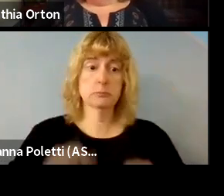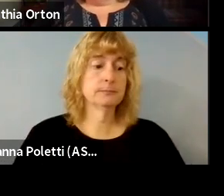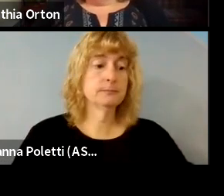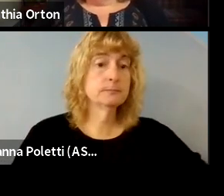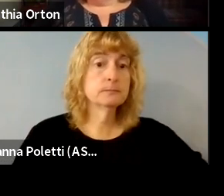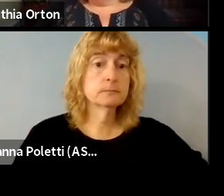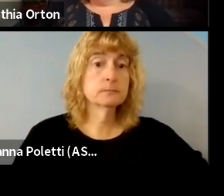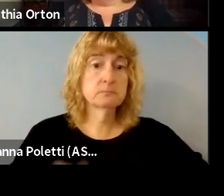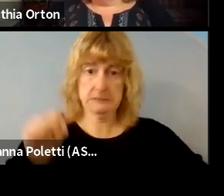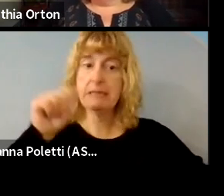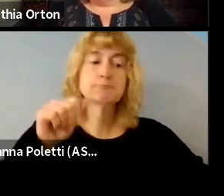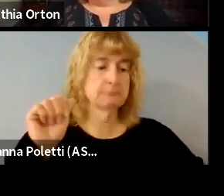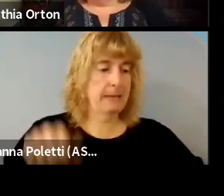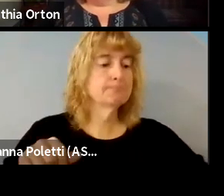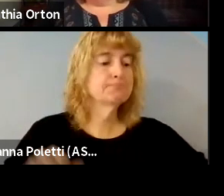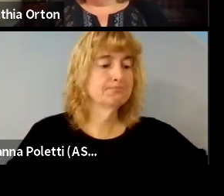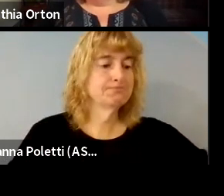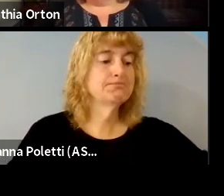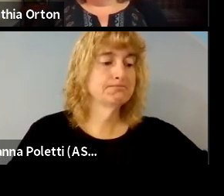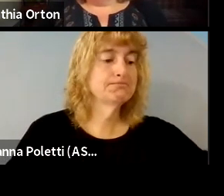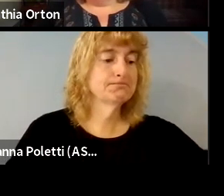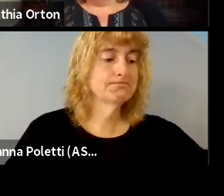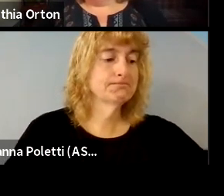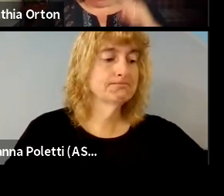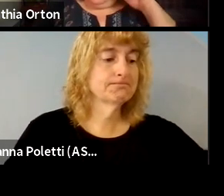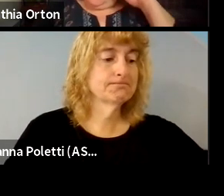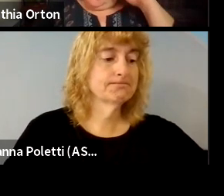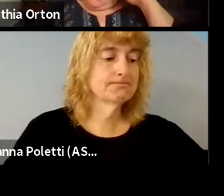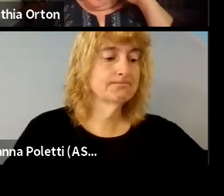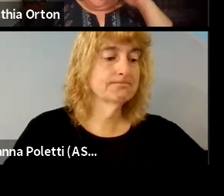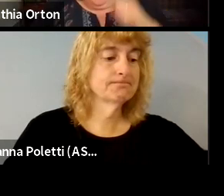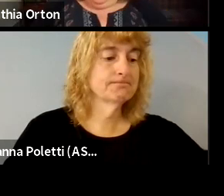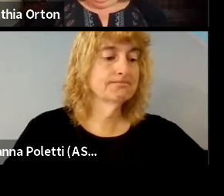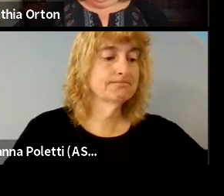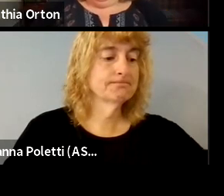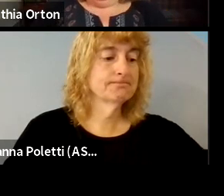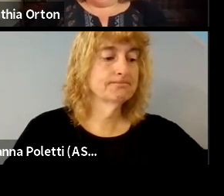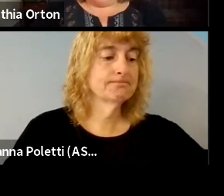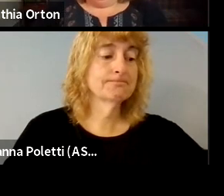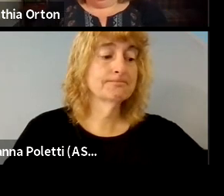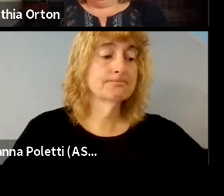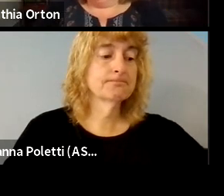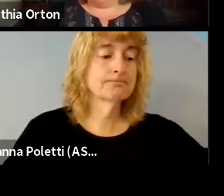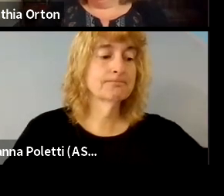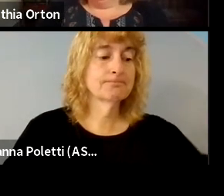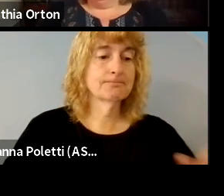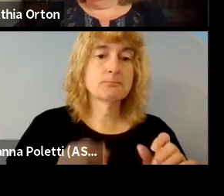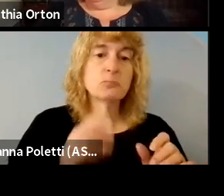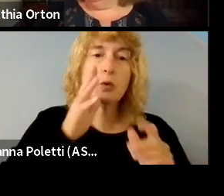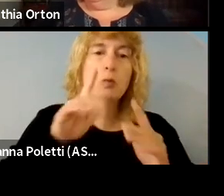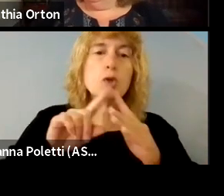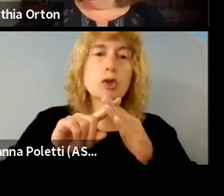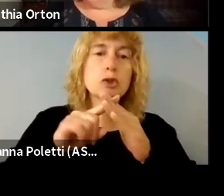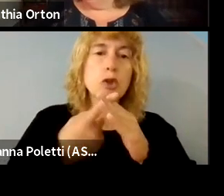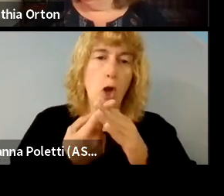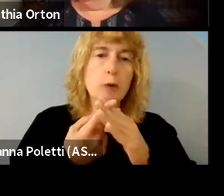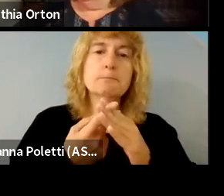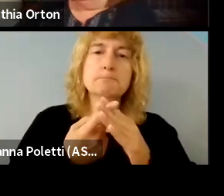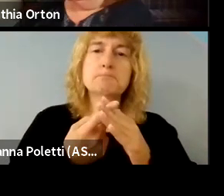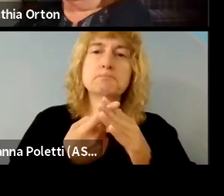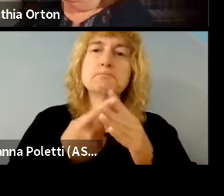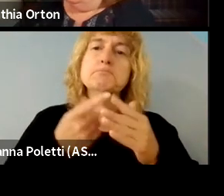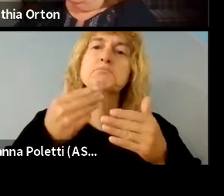Yes, we can absolutely do that. Okay, if you want to do that, we'll start with that. I'll give some